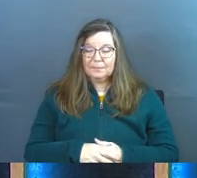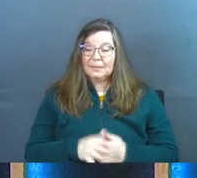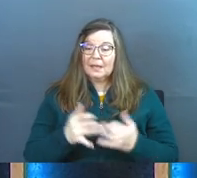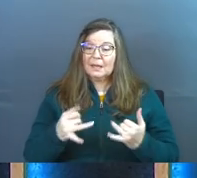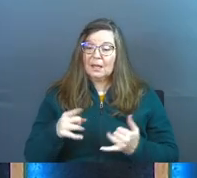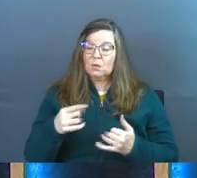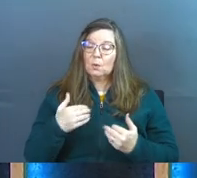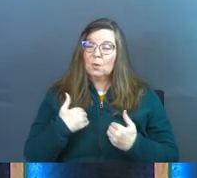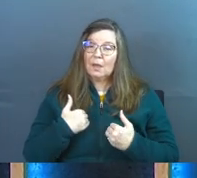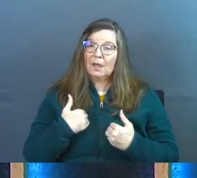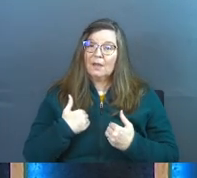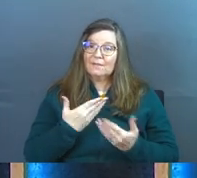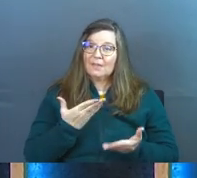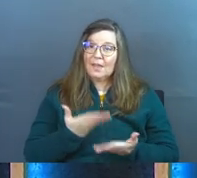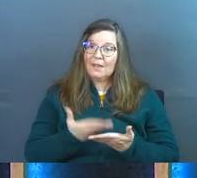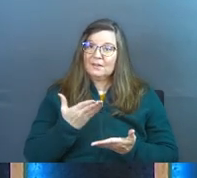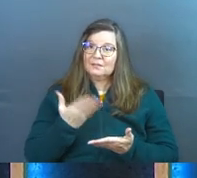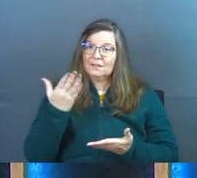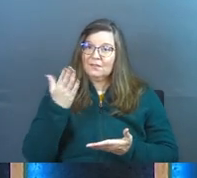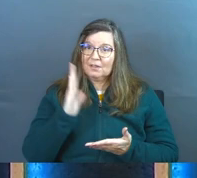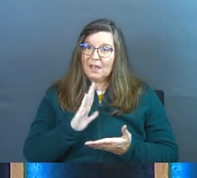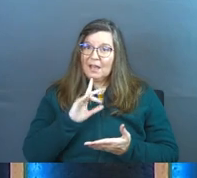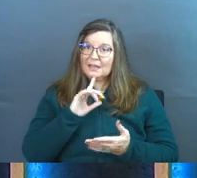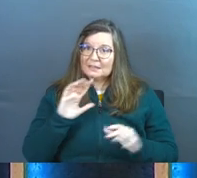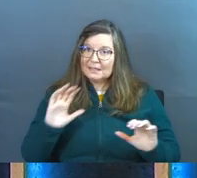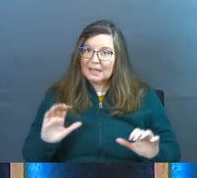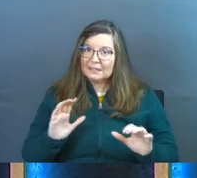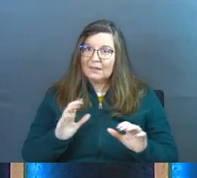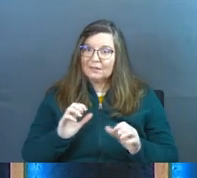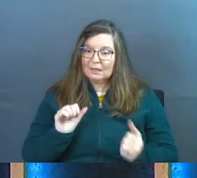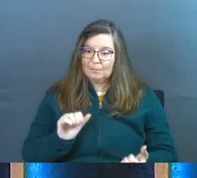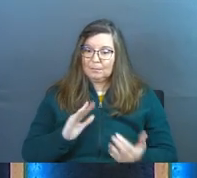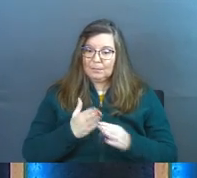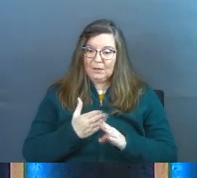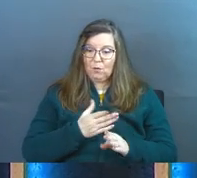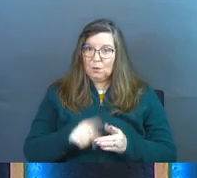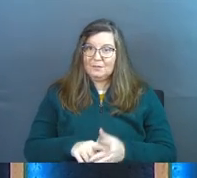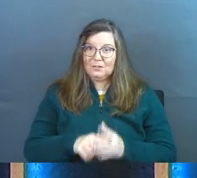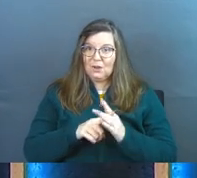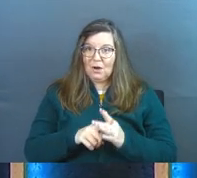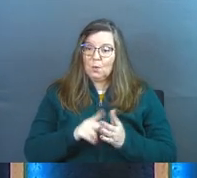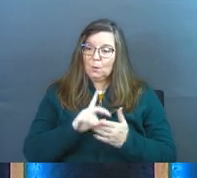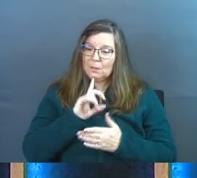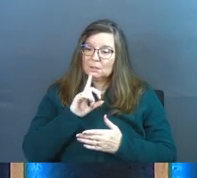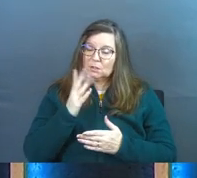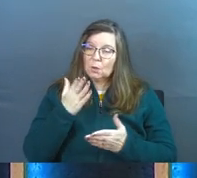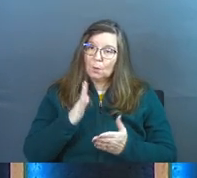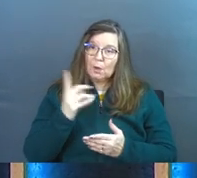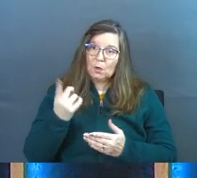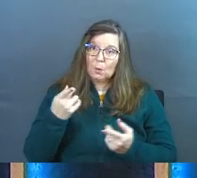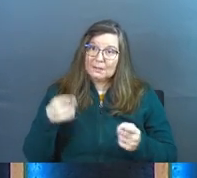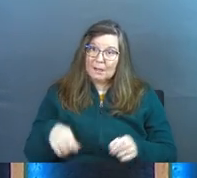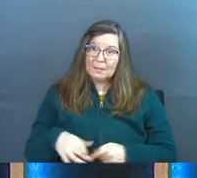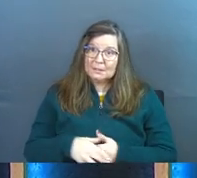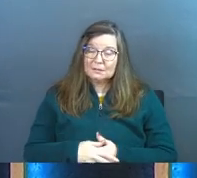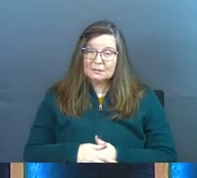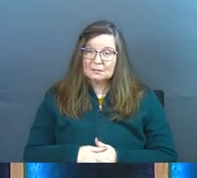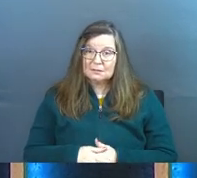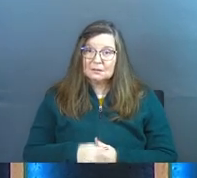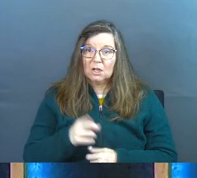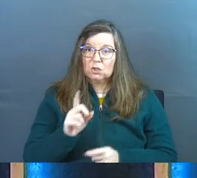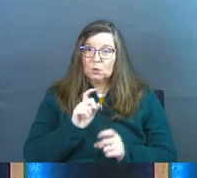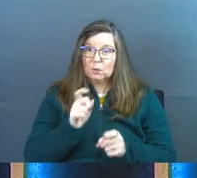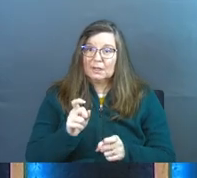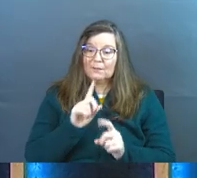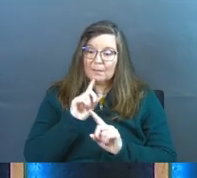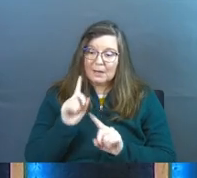And now you have the evidence of God's activity before you even got started, which is the way it always happens. And you